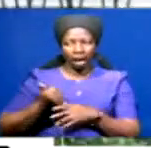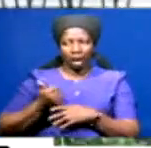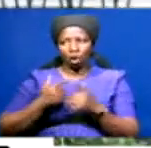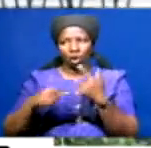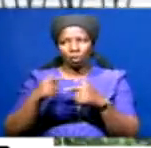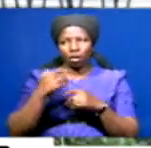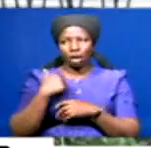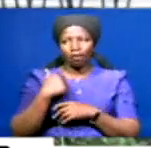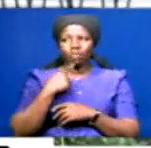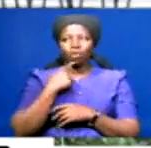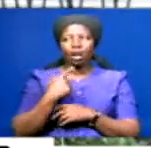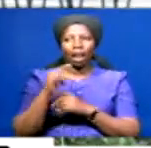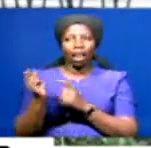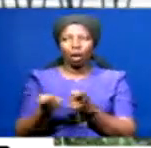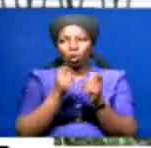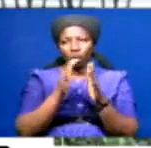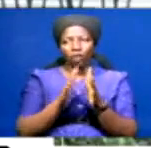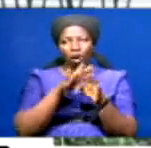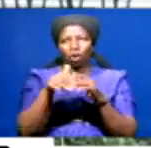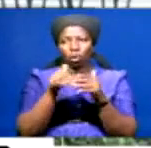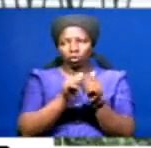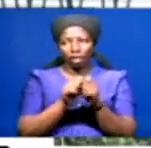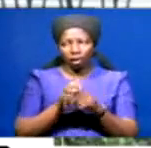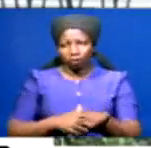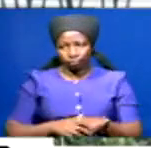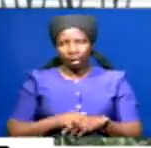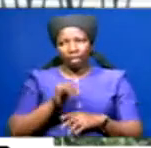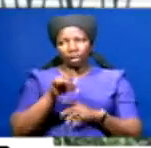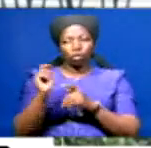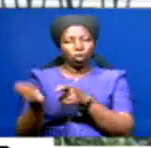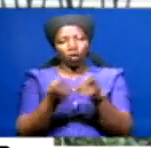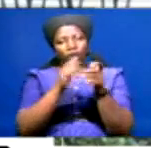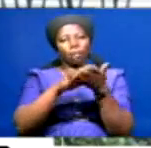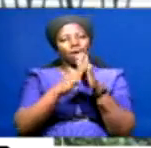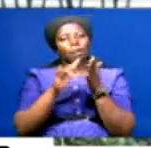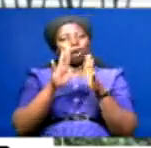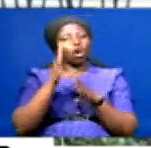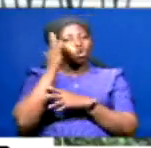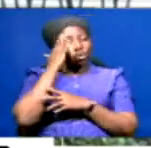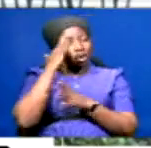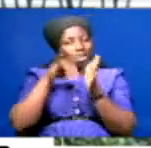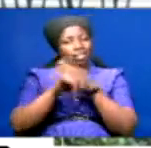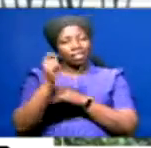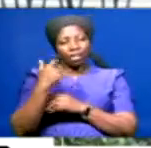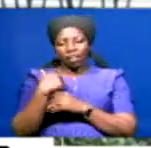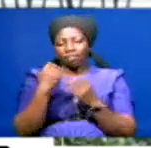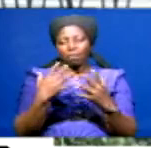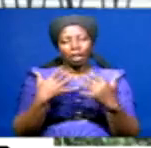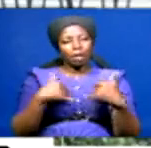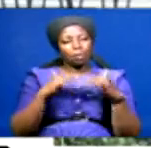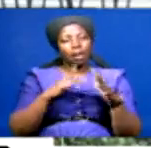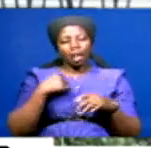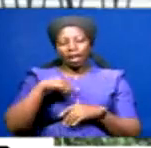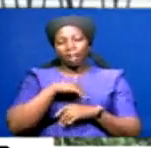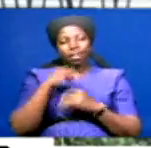golfers. Golf is becoming more and more popular in Kenya. There are many players, and we're inviting